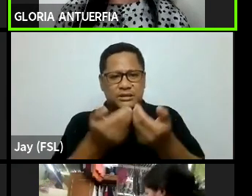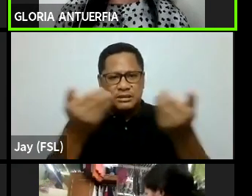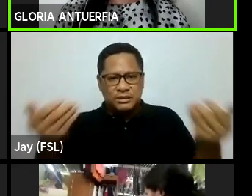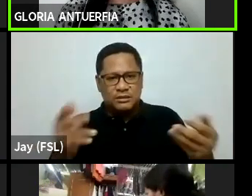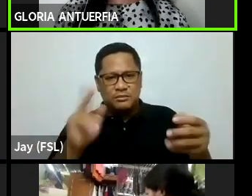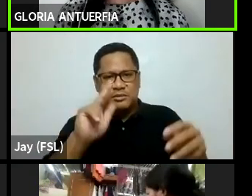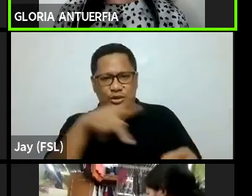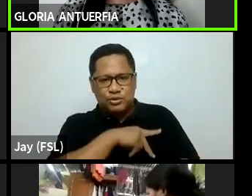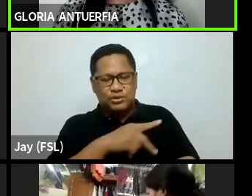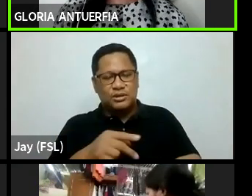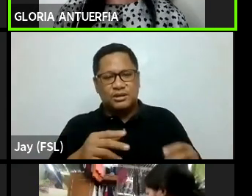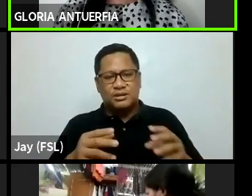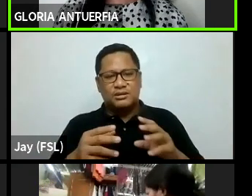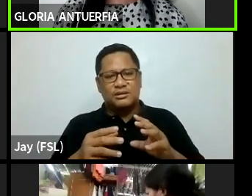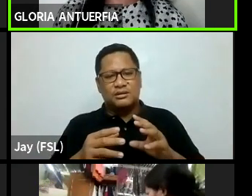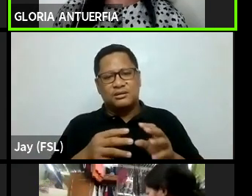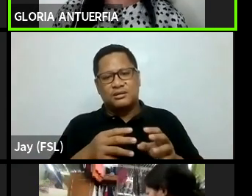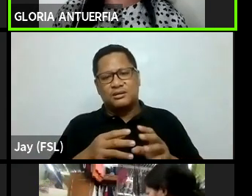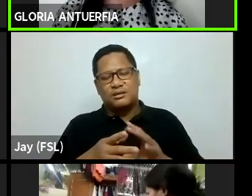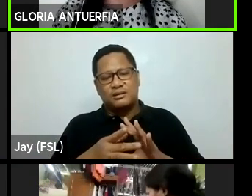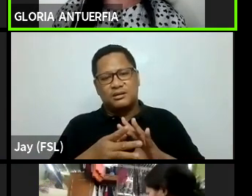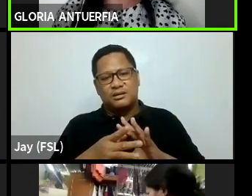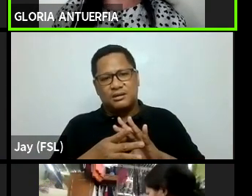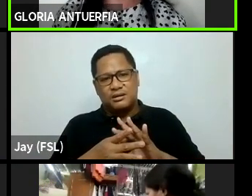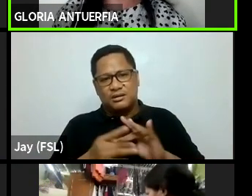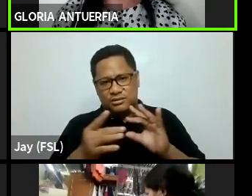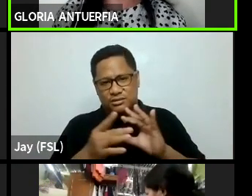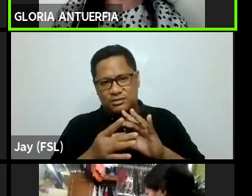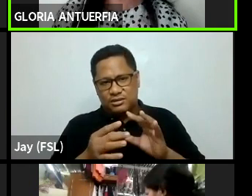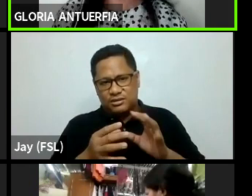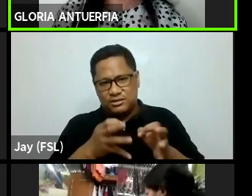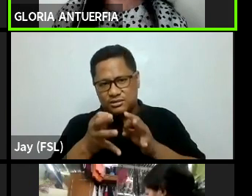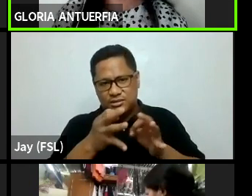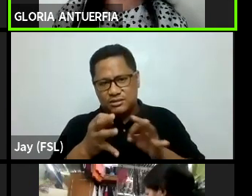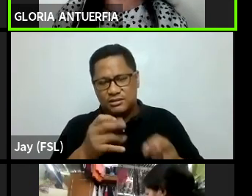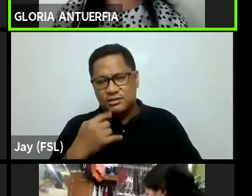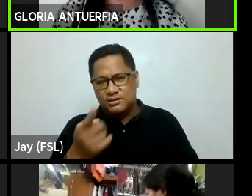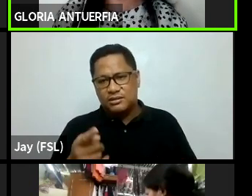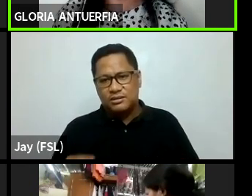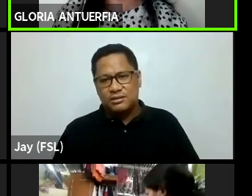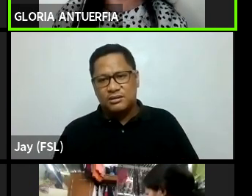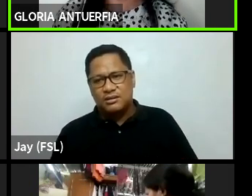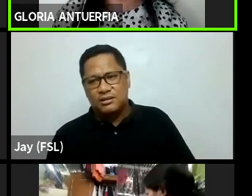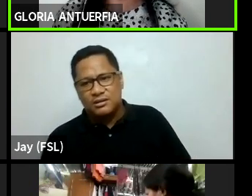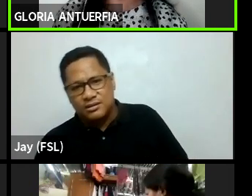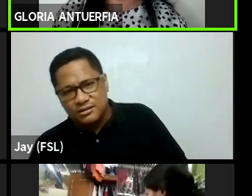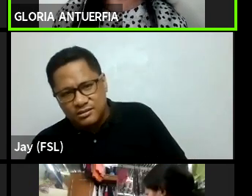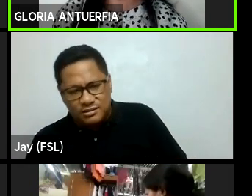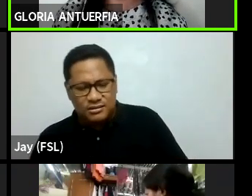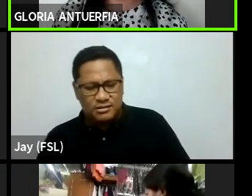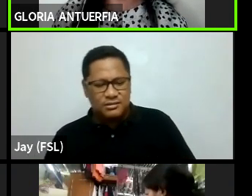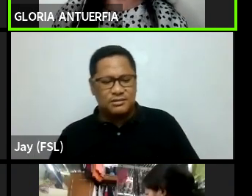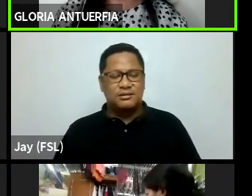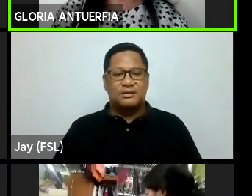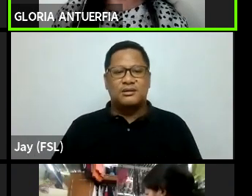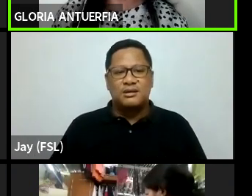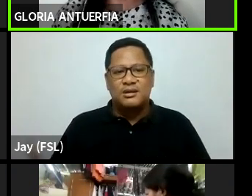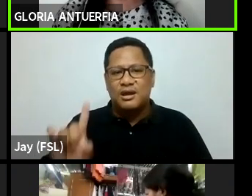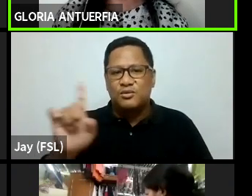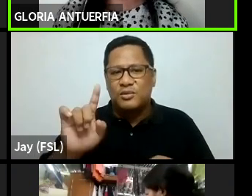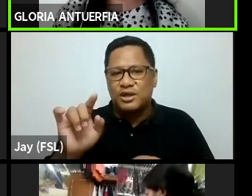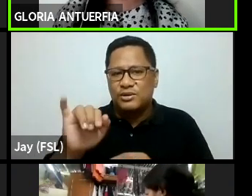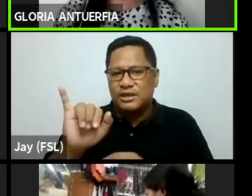personal expenses. Yes, eh. Yes. Hiwalay dapat siya. So ano ba yung business? Ano ba yung